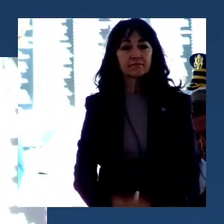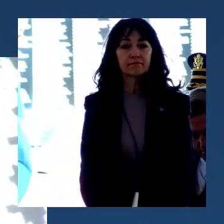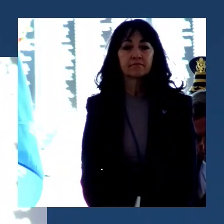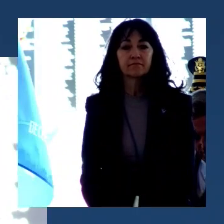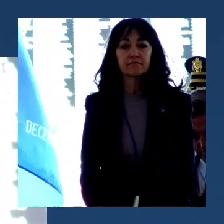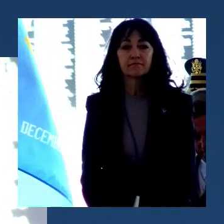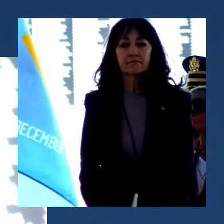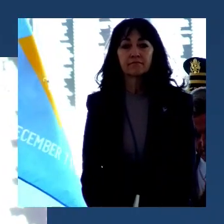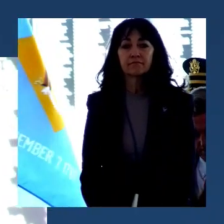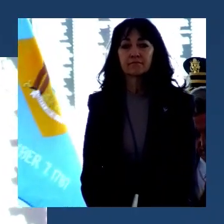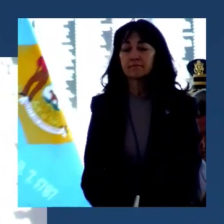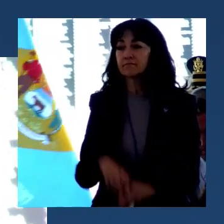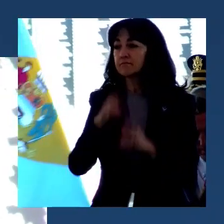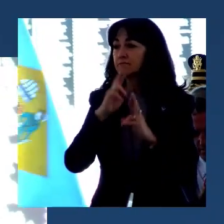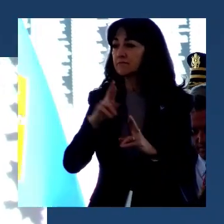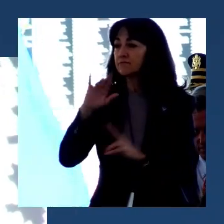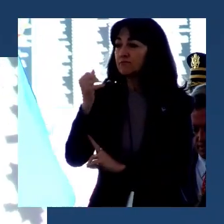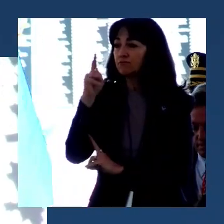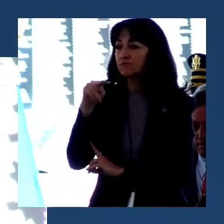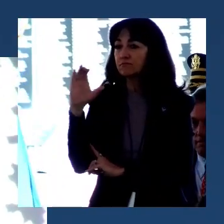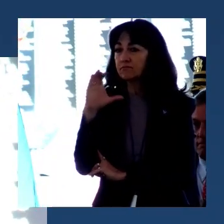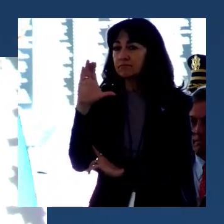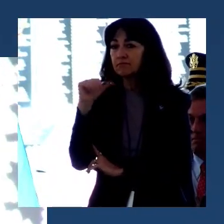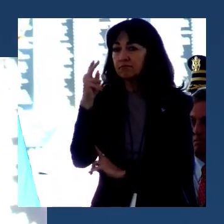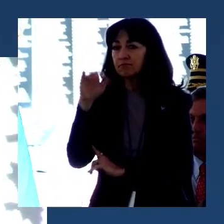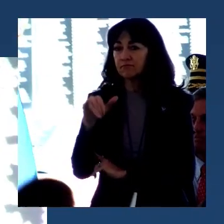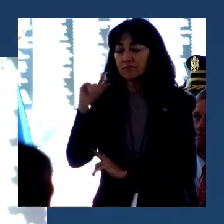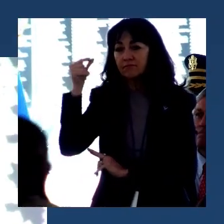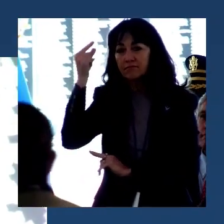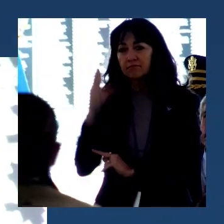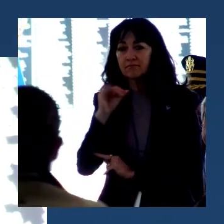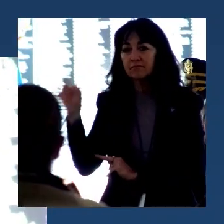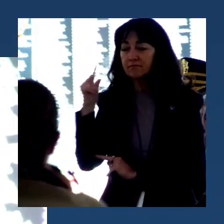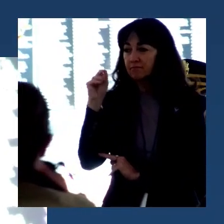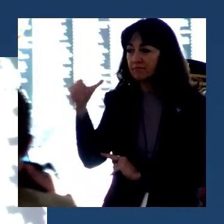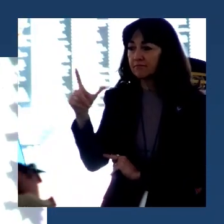The Honorable John C. Carney, Governor of Delaware.